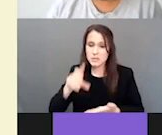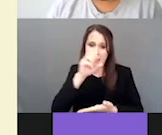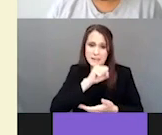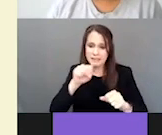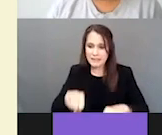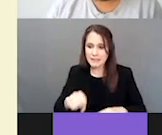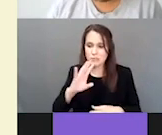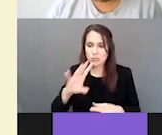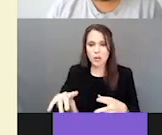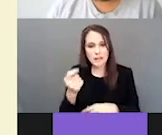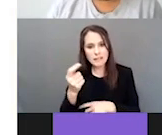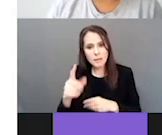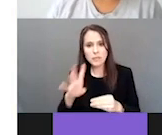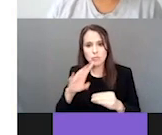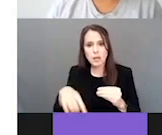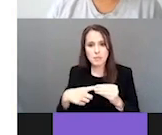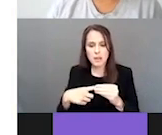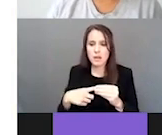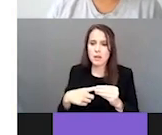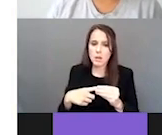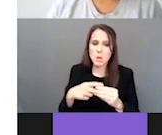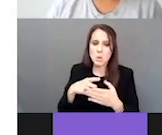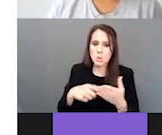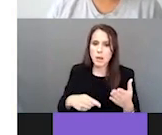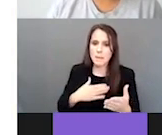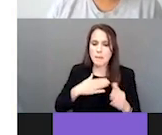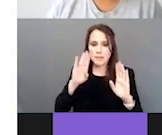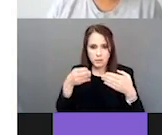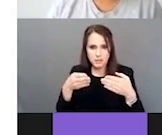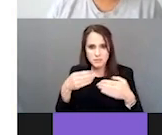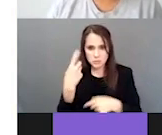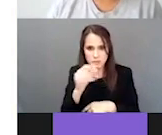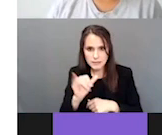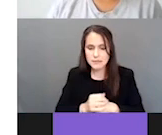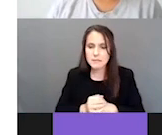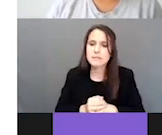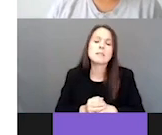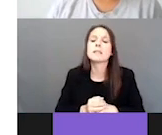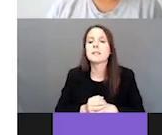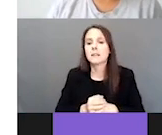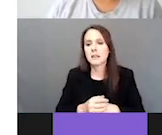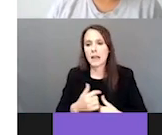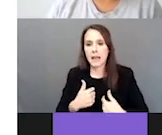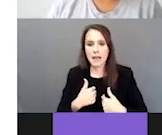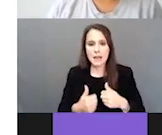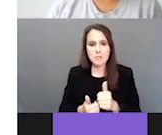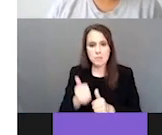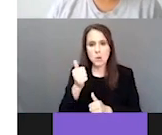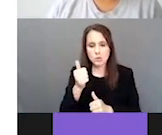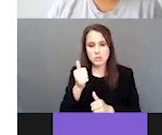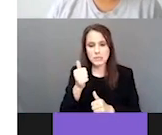a little bit about what my sort of focus is. You know, I mostly look